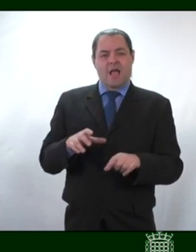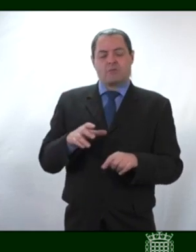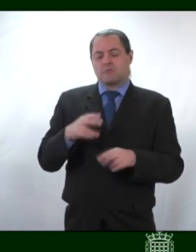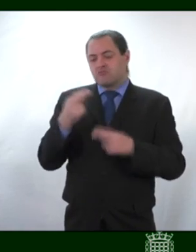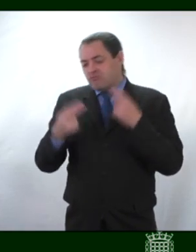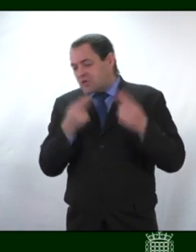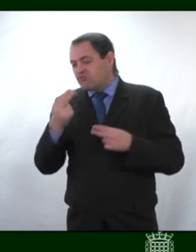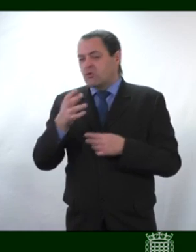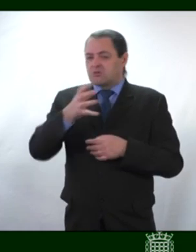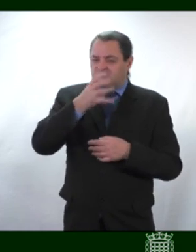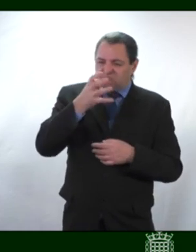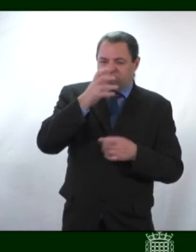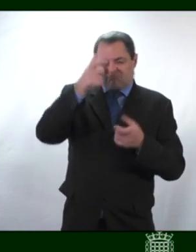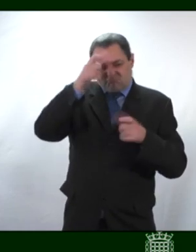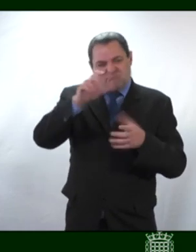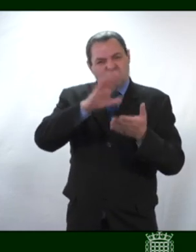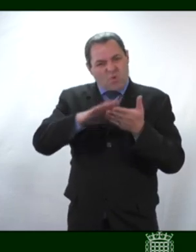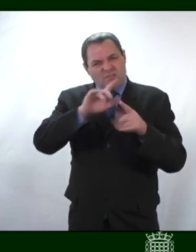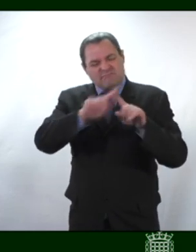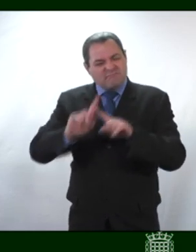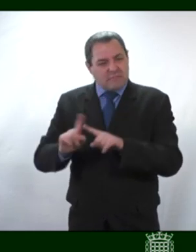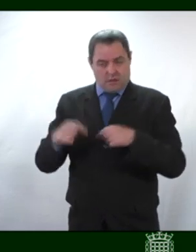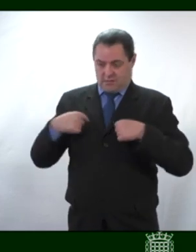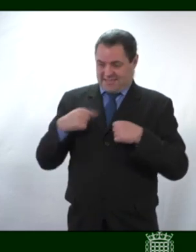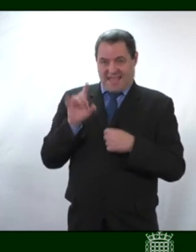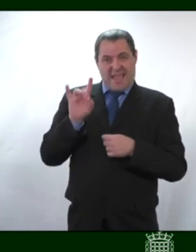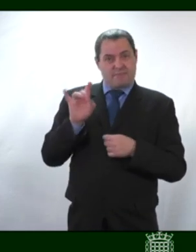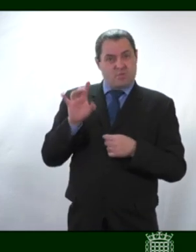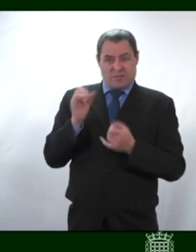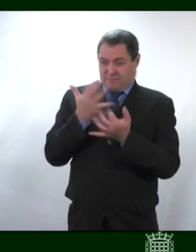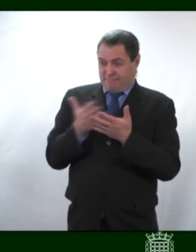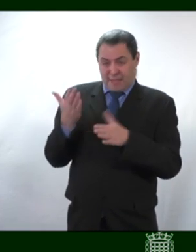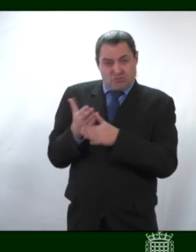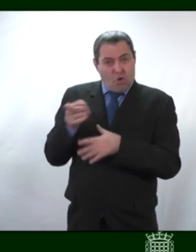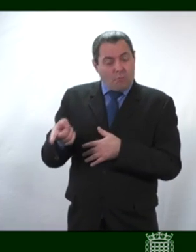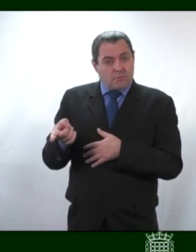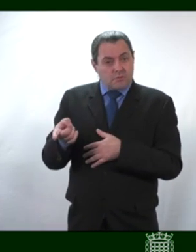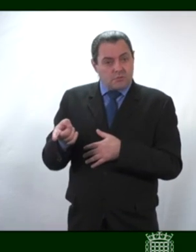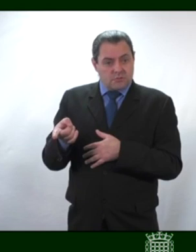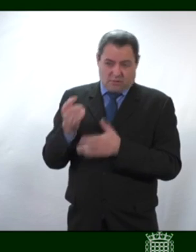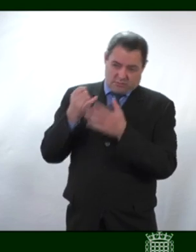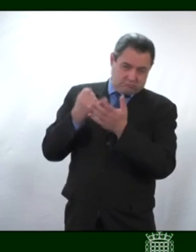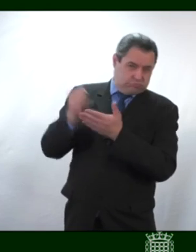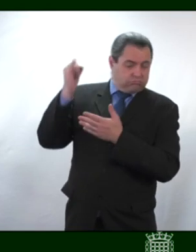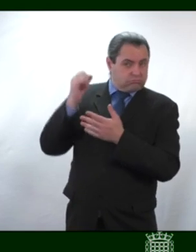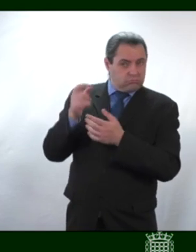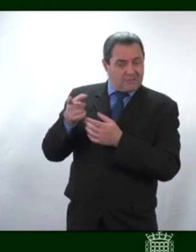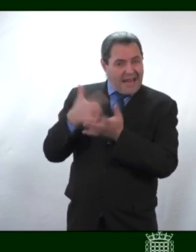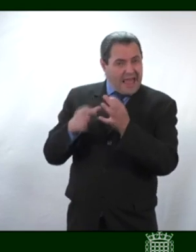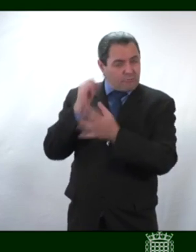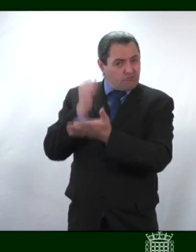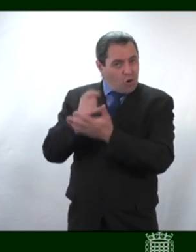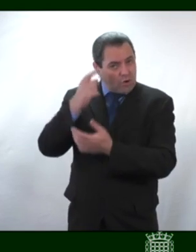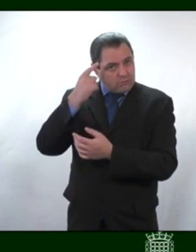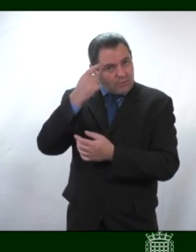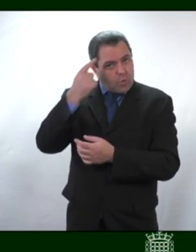like Ipswich with low levels of COVID but which employs thousands of my constituents? Well, I don't think that we